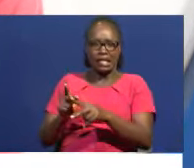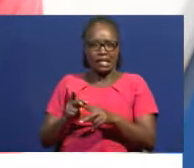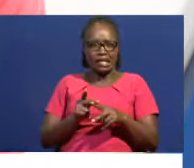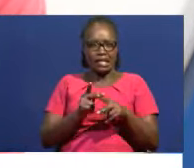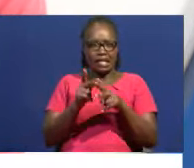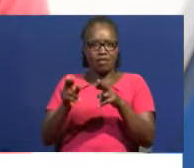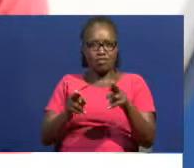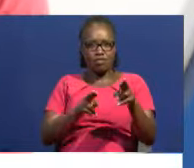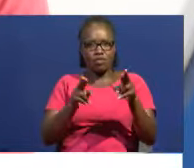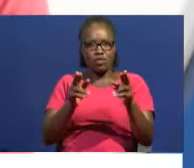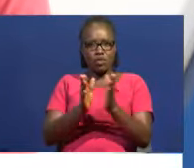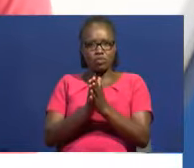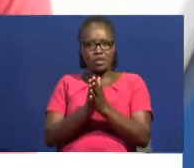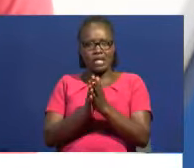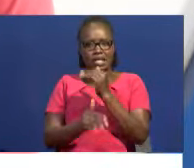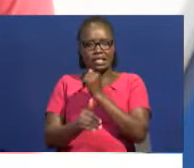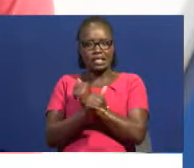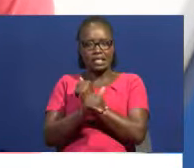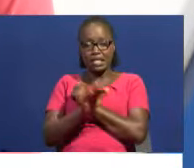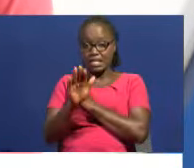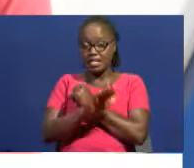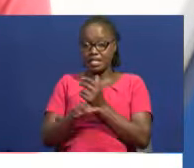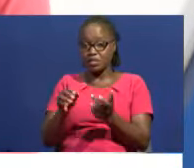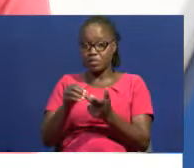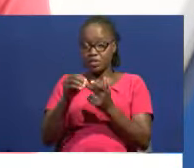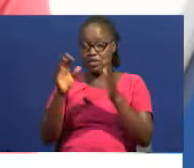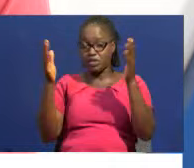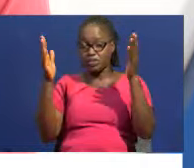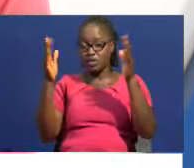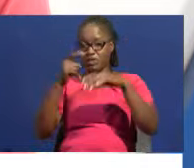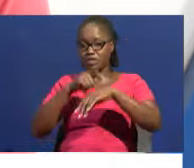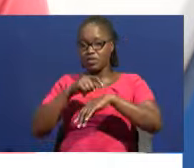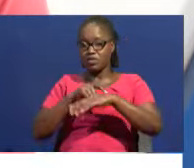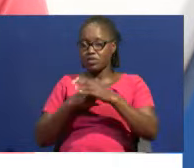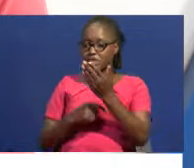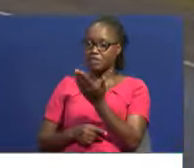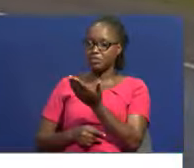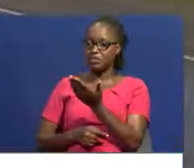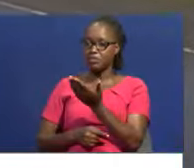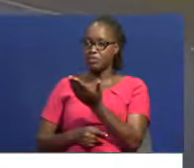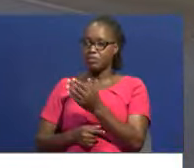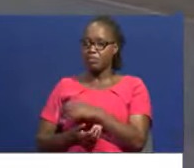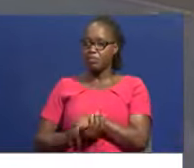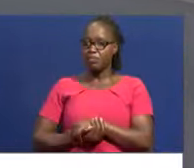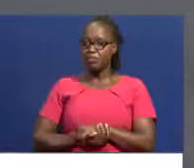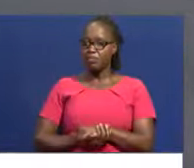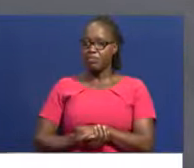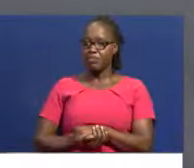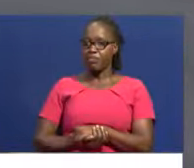the route with several black spots, especially during this festive season.